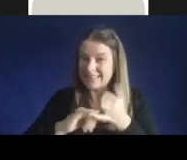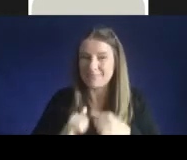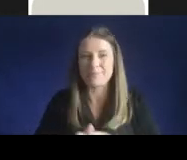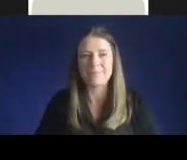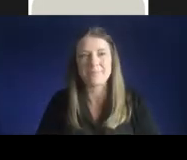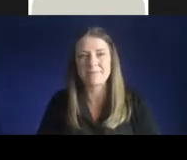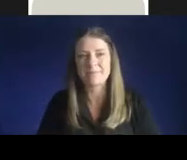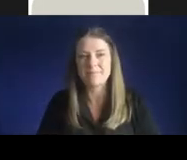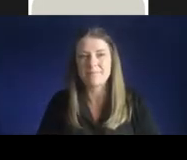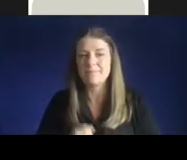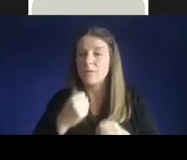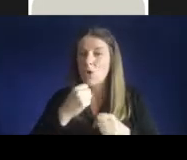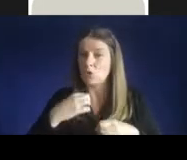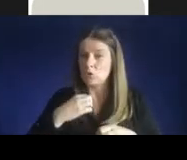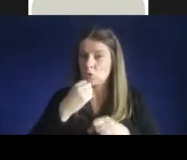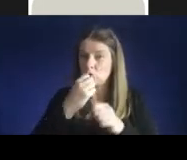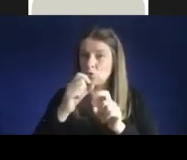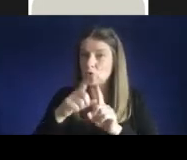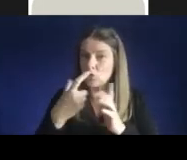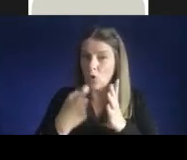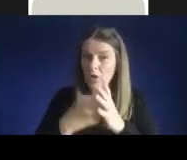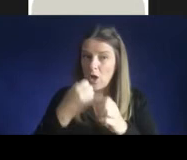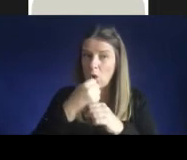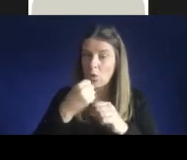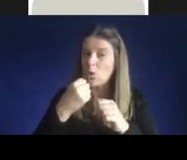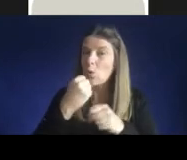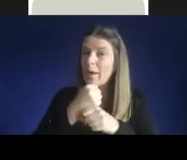Dr. Gwen Robinson from the University of Sheffield.